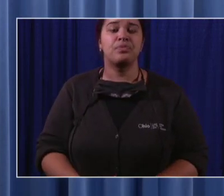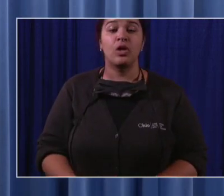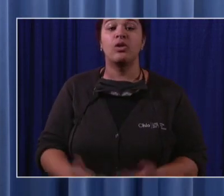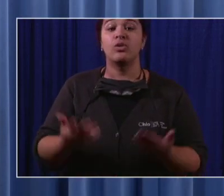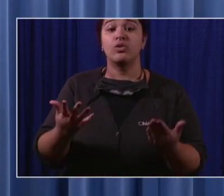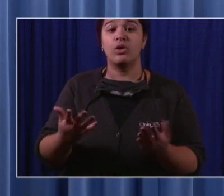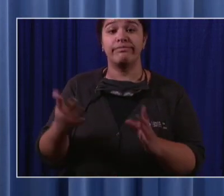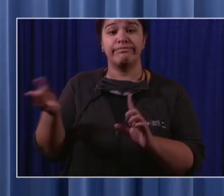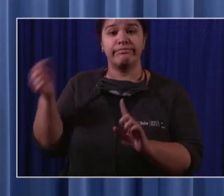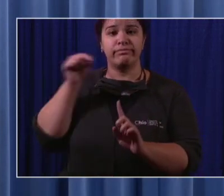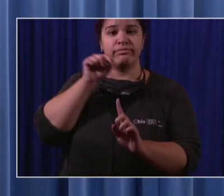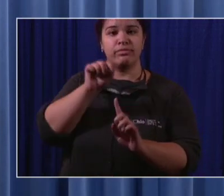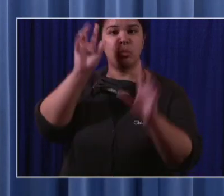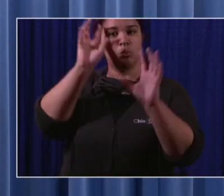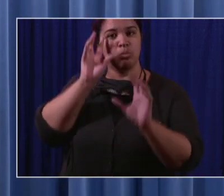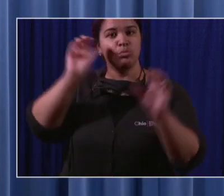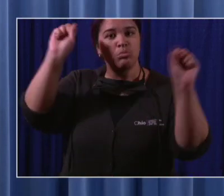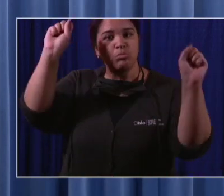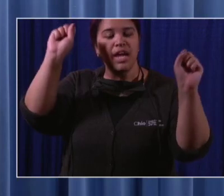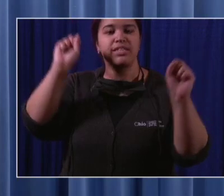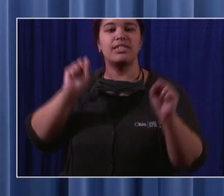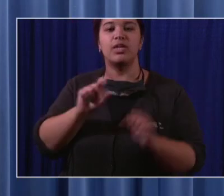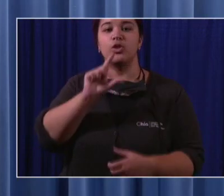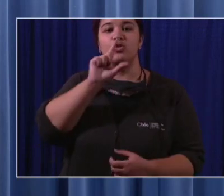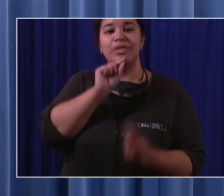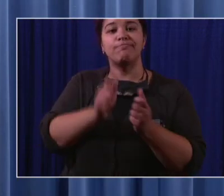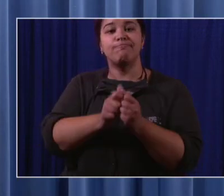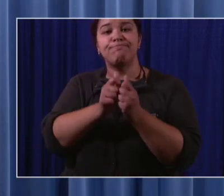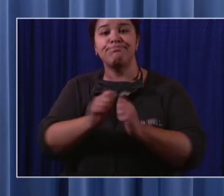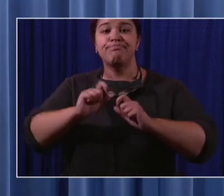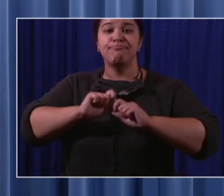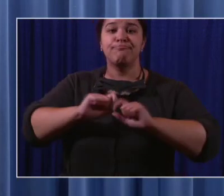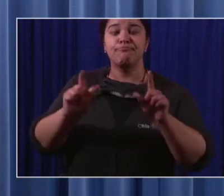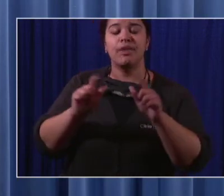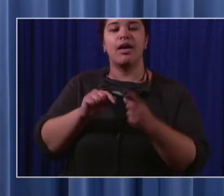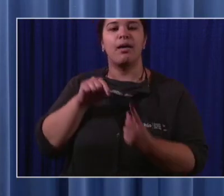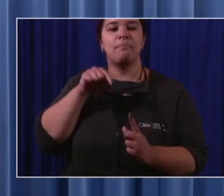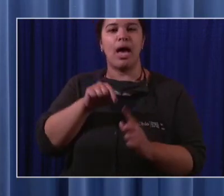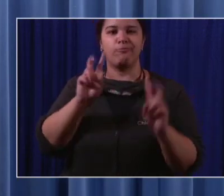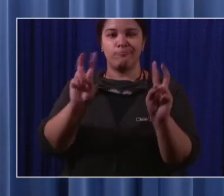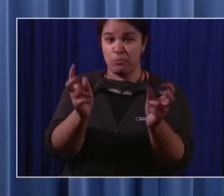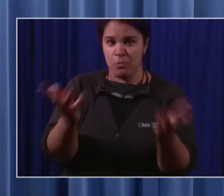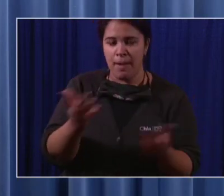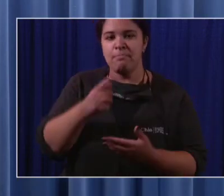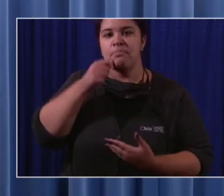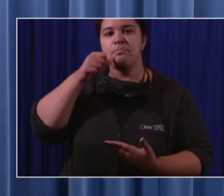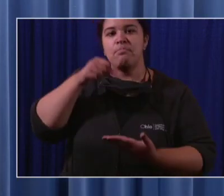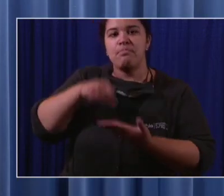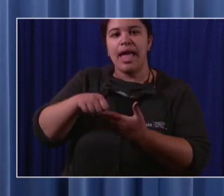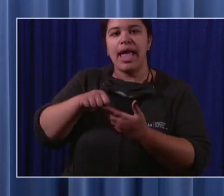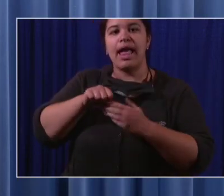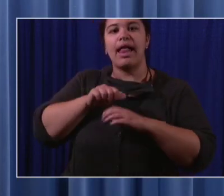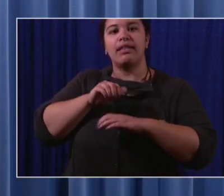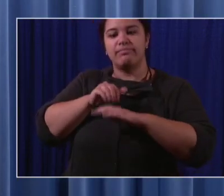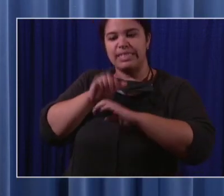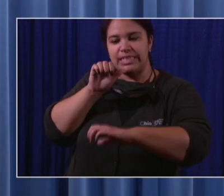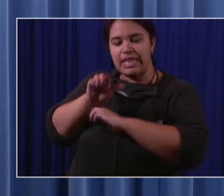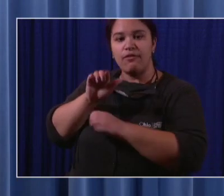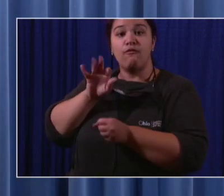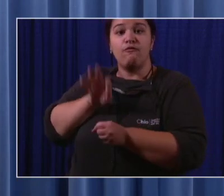tweeting about mail-in voting and absentee voting, when he sends these types of tweets out, it kind of starts a